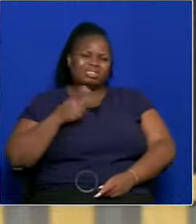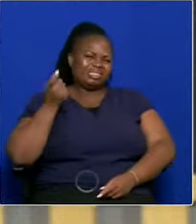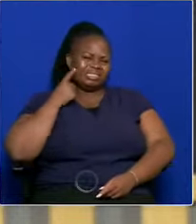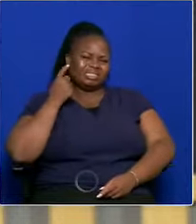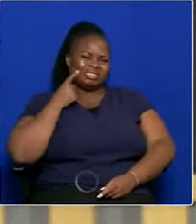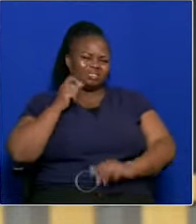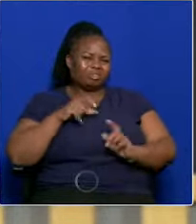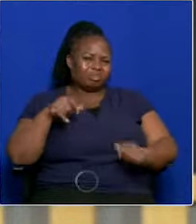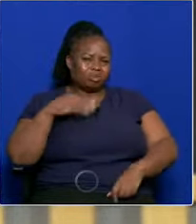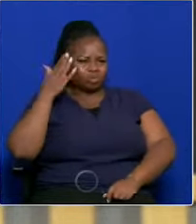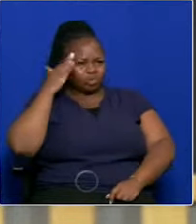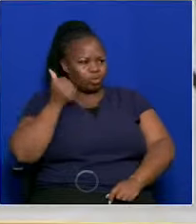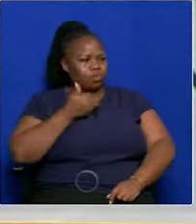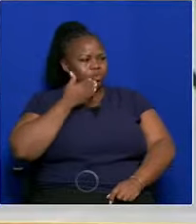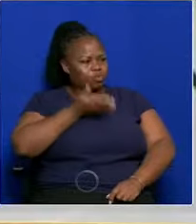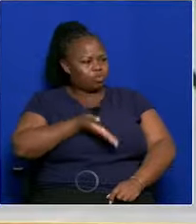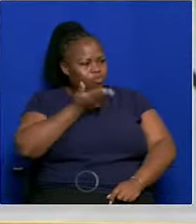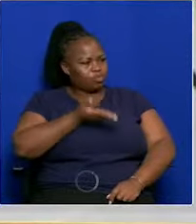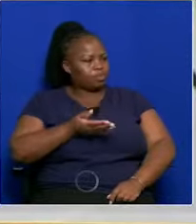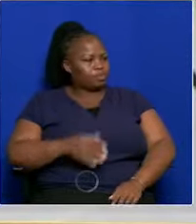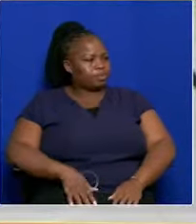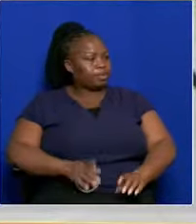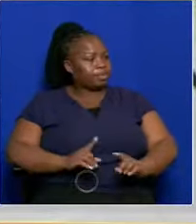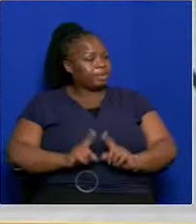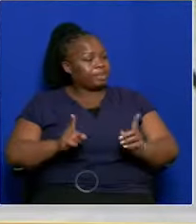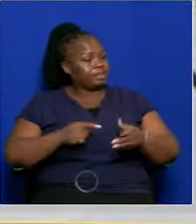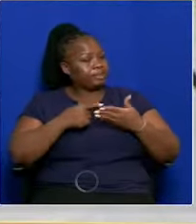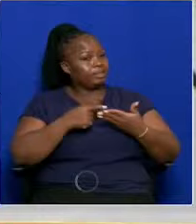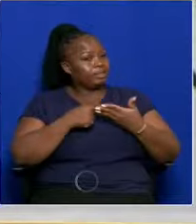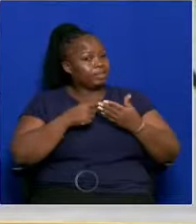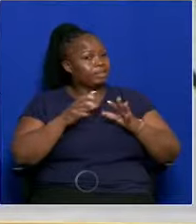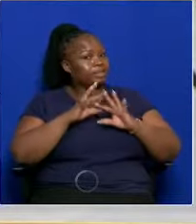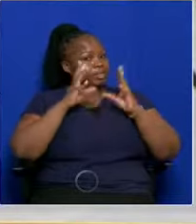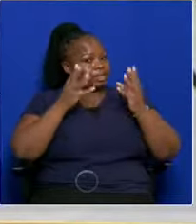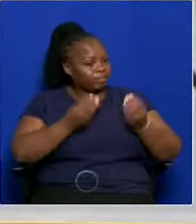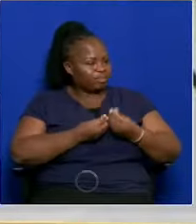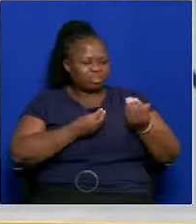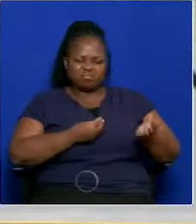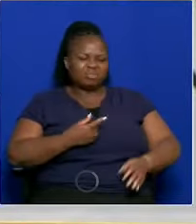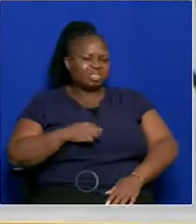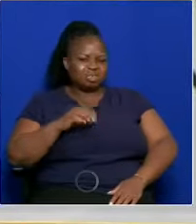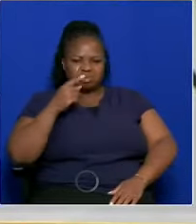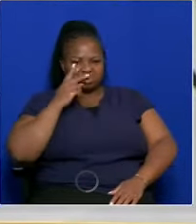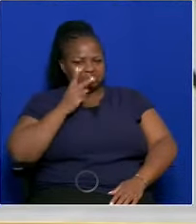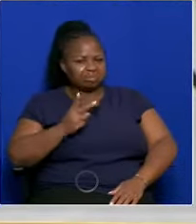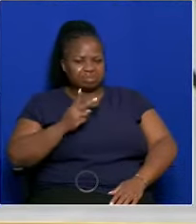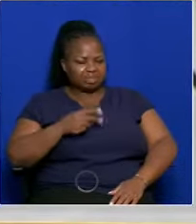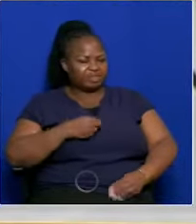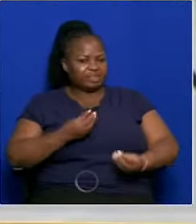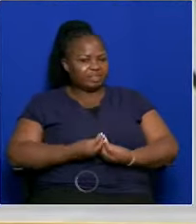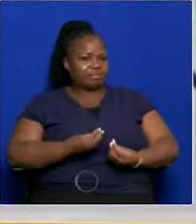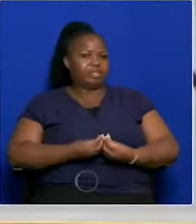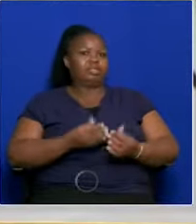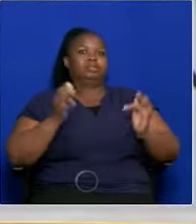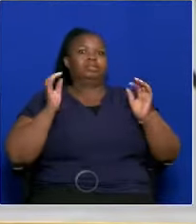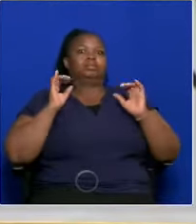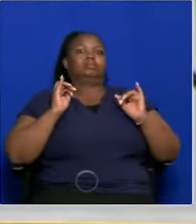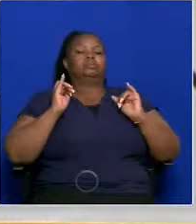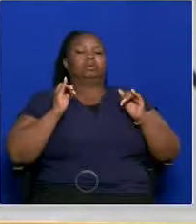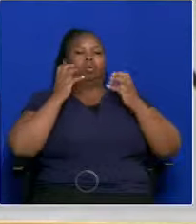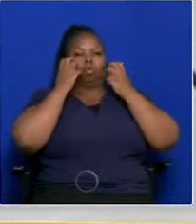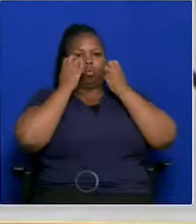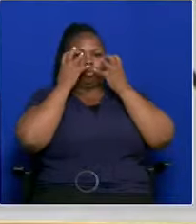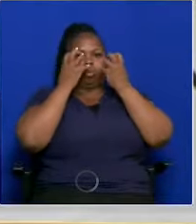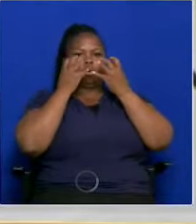there. But discussing what is being discussed, I don't see it as anything. For me, there was nothing,